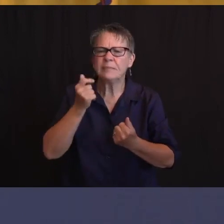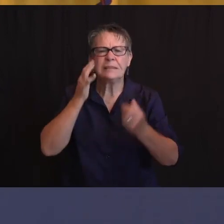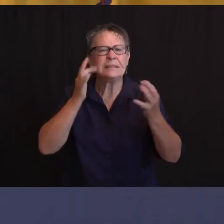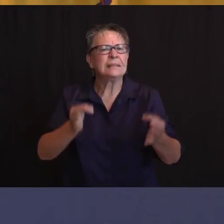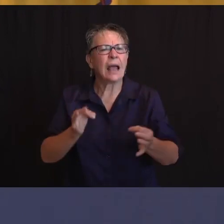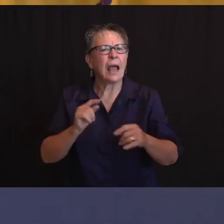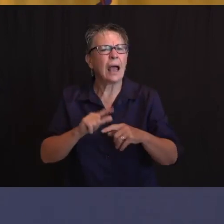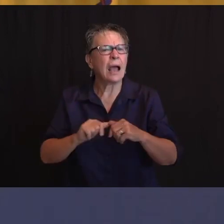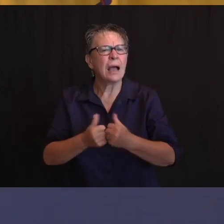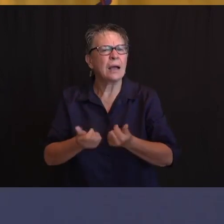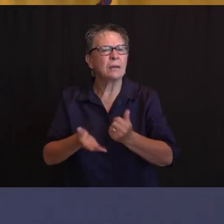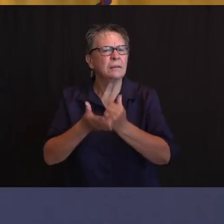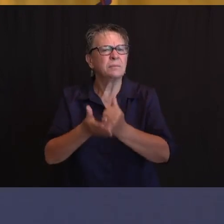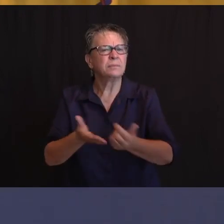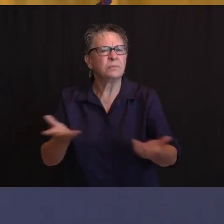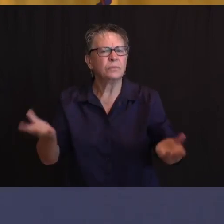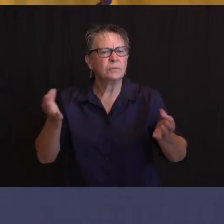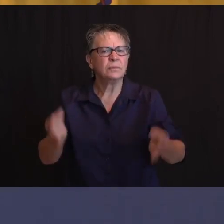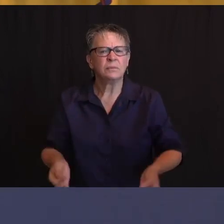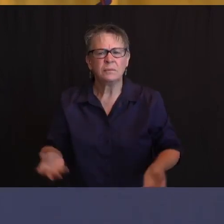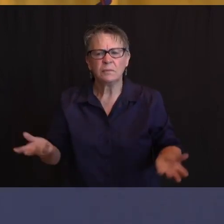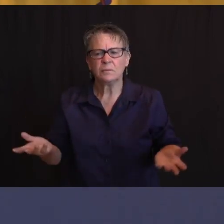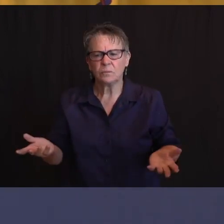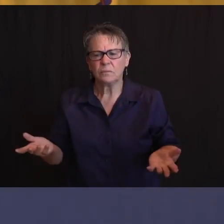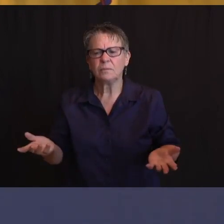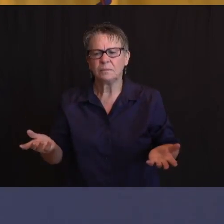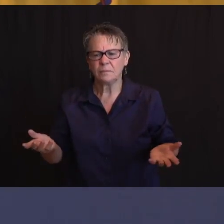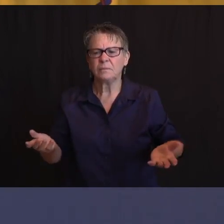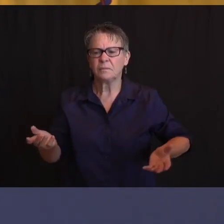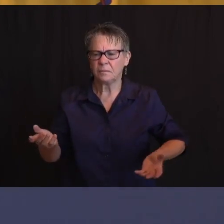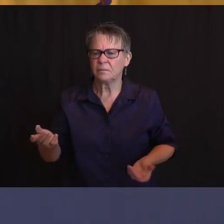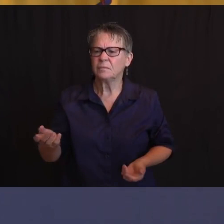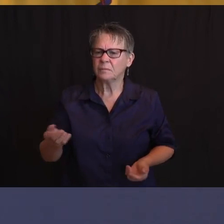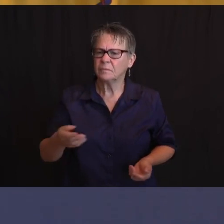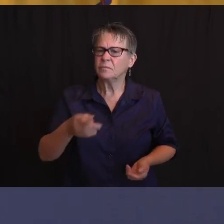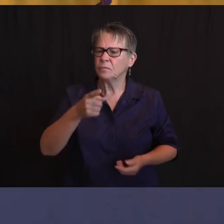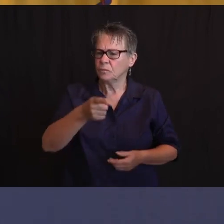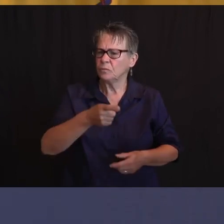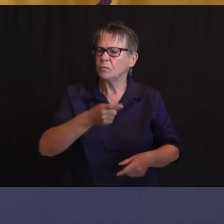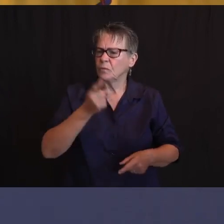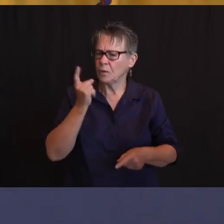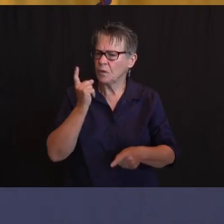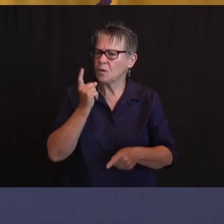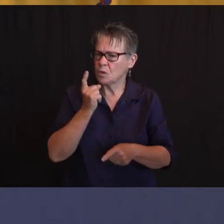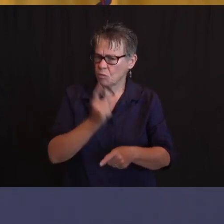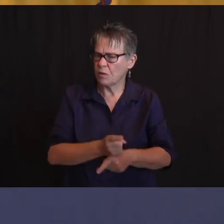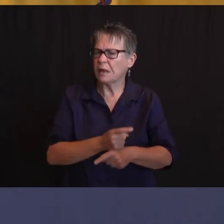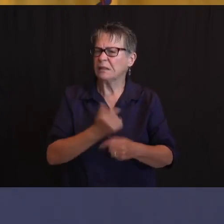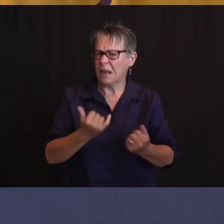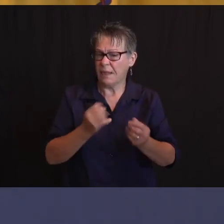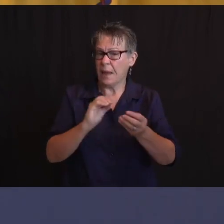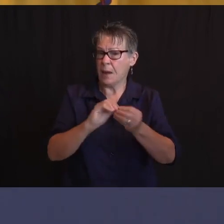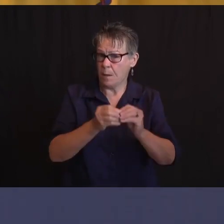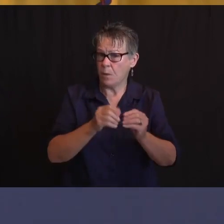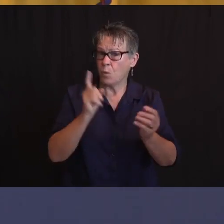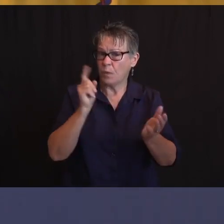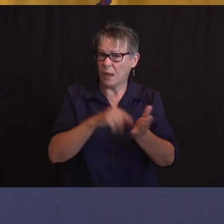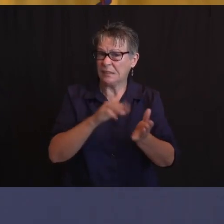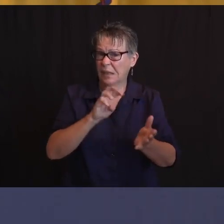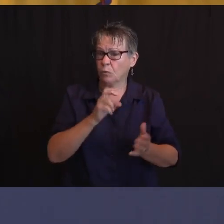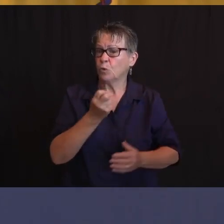1,612, and the objective in the near term is to get to 15 tracers per 100,000